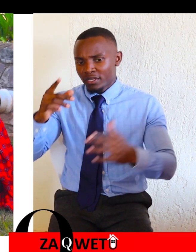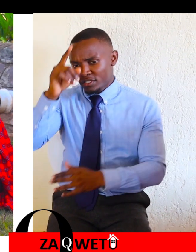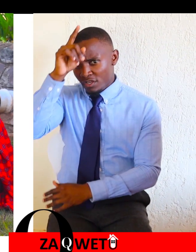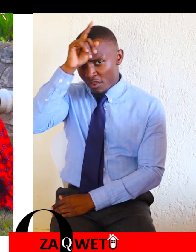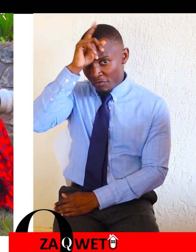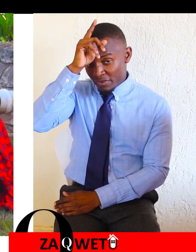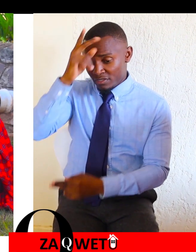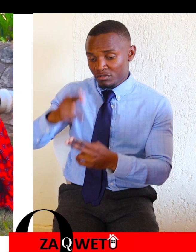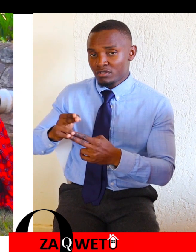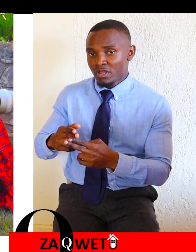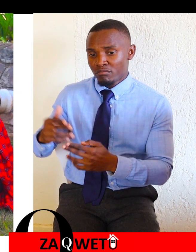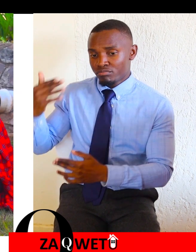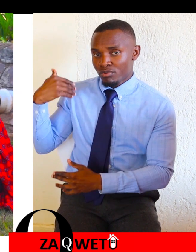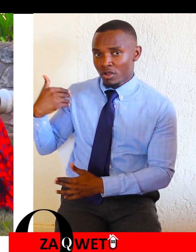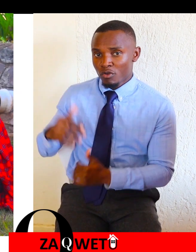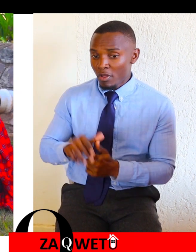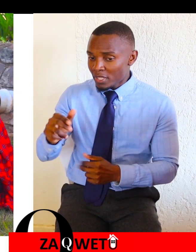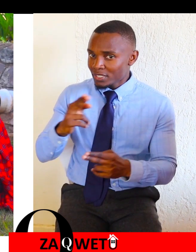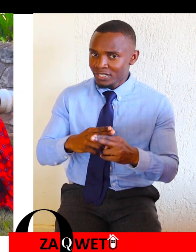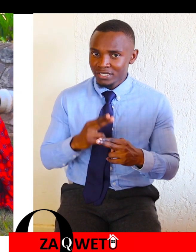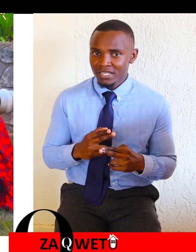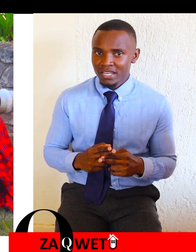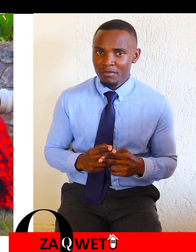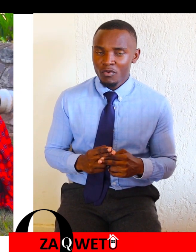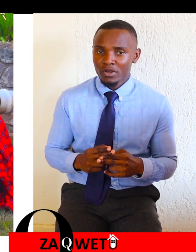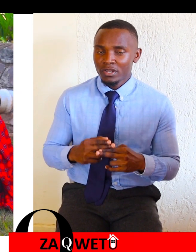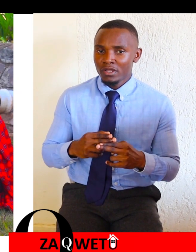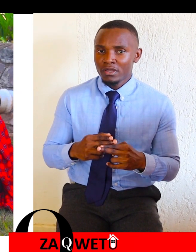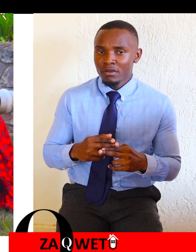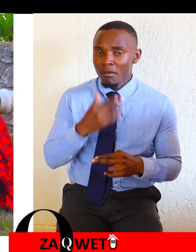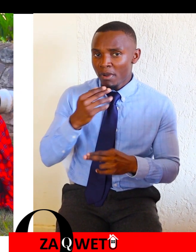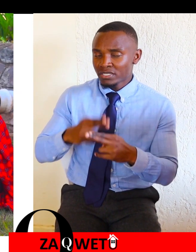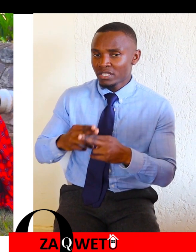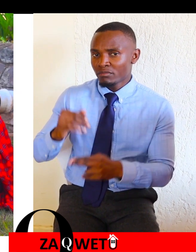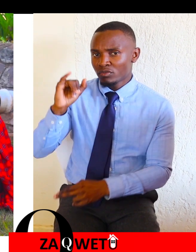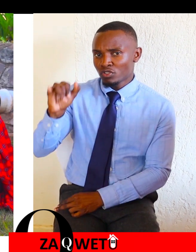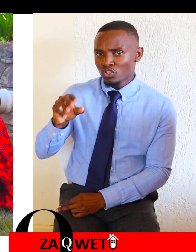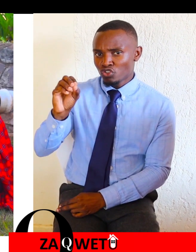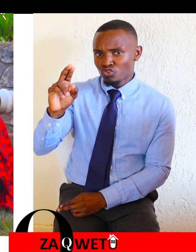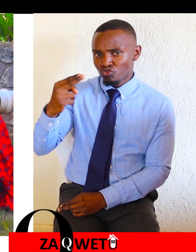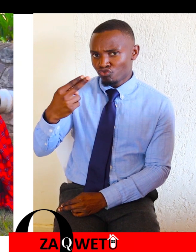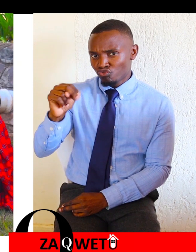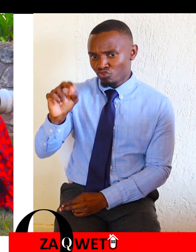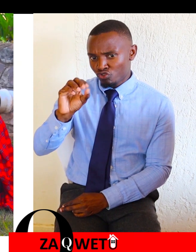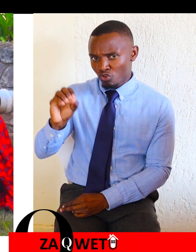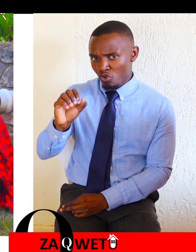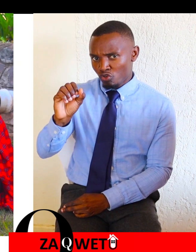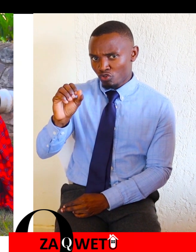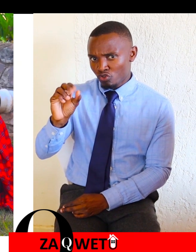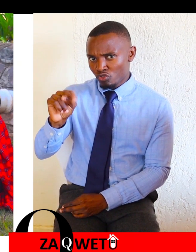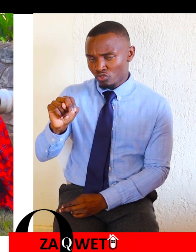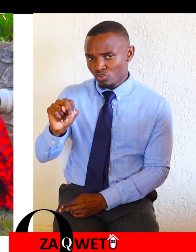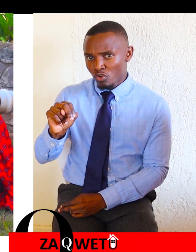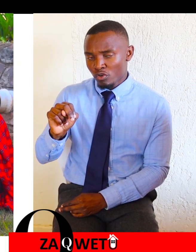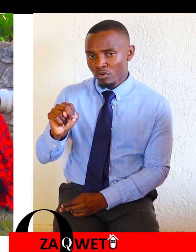one of the greatest village men by then. By then, his name was Johnson Murila. He was a doctor by